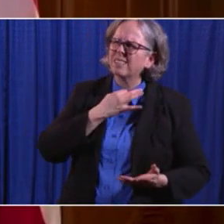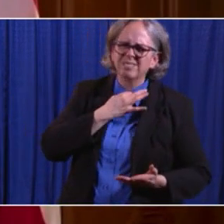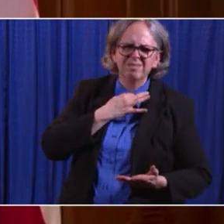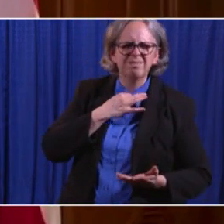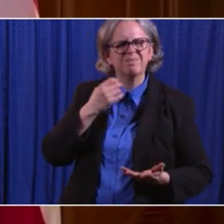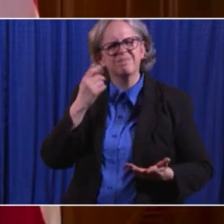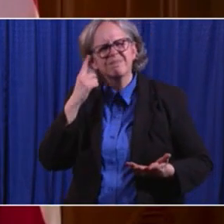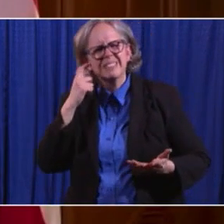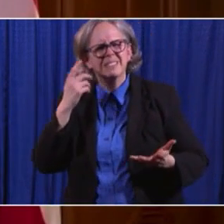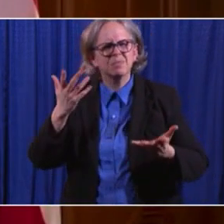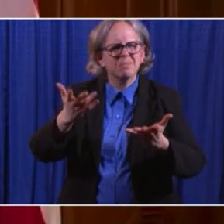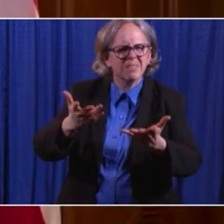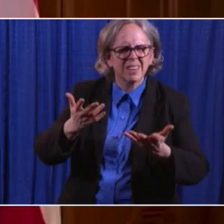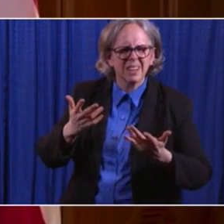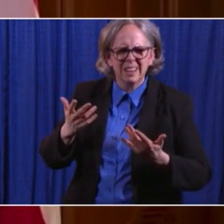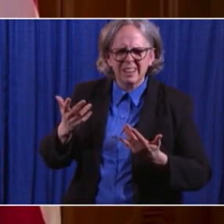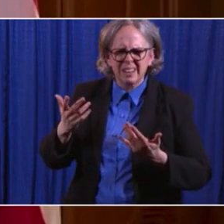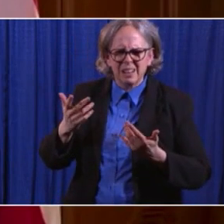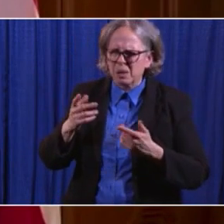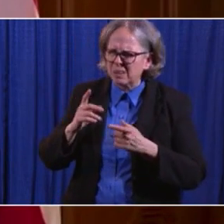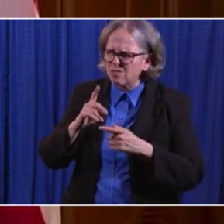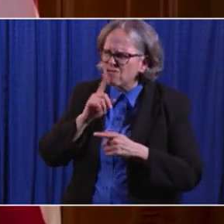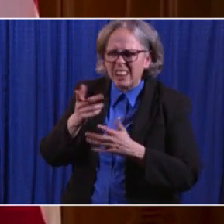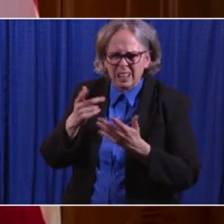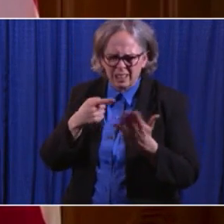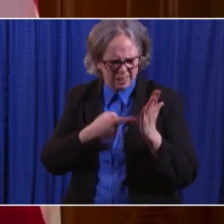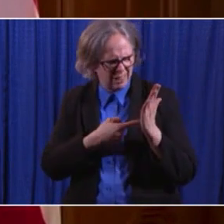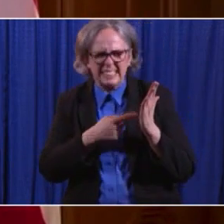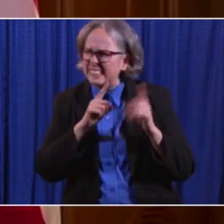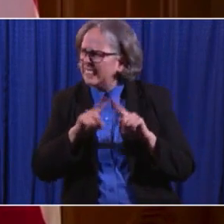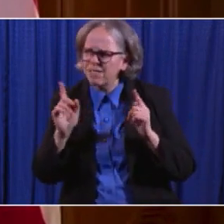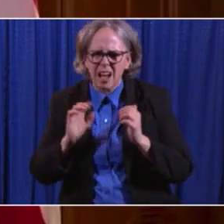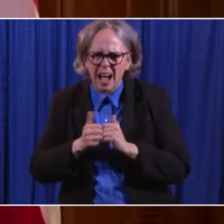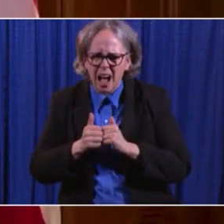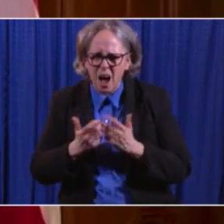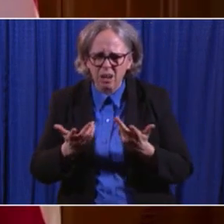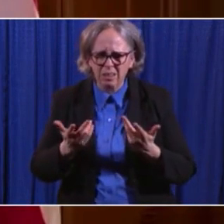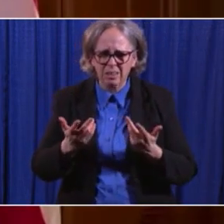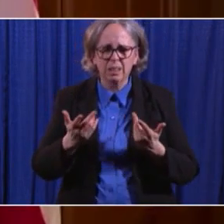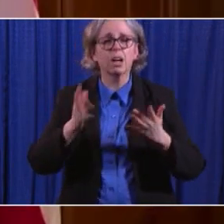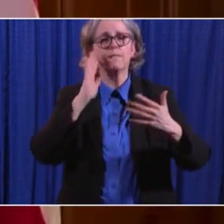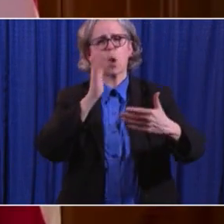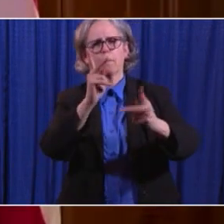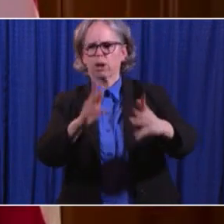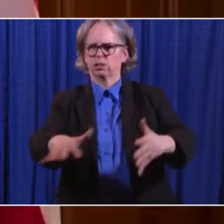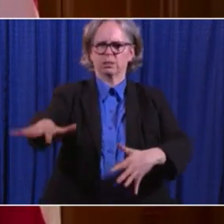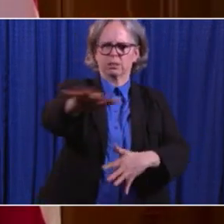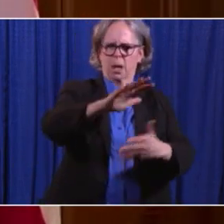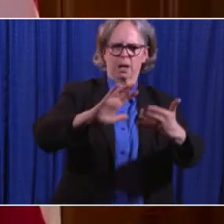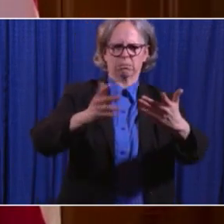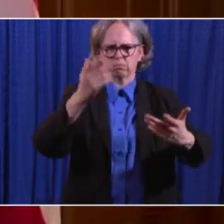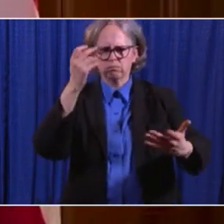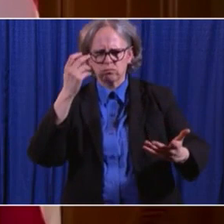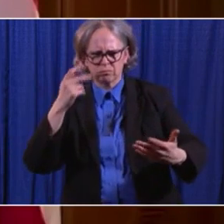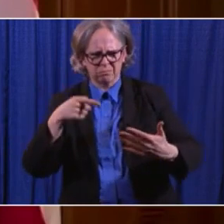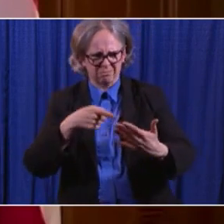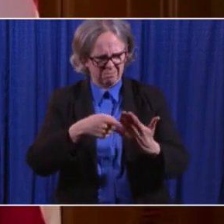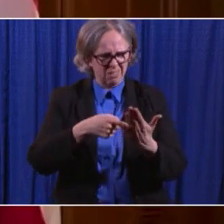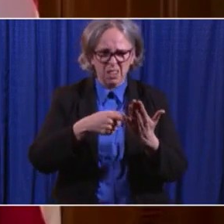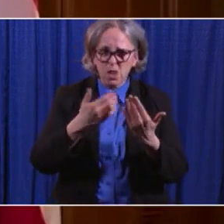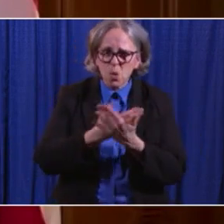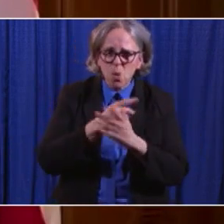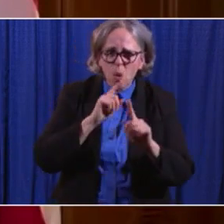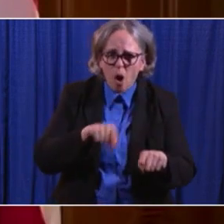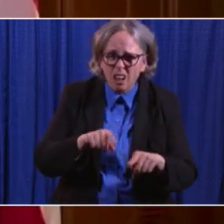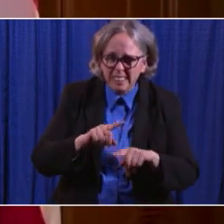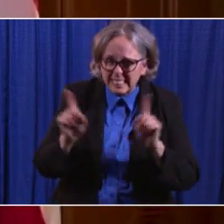is what's going to be different, and what's going to be different for the average citizen out there. And I'll start off. I mean, we